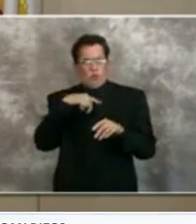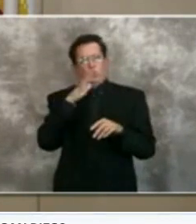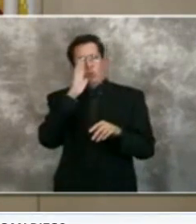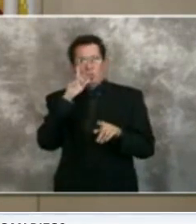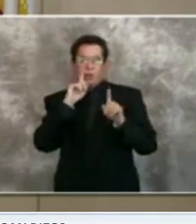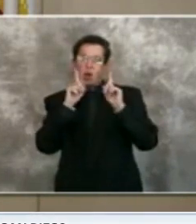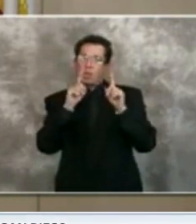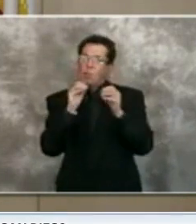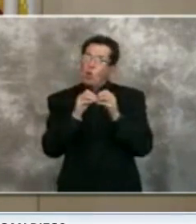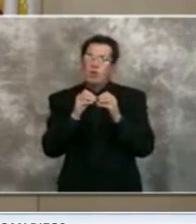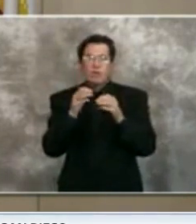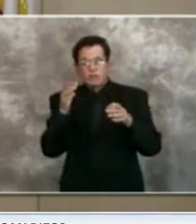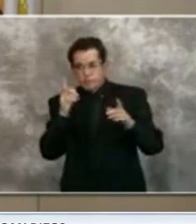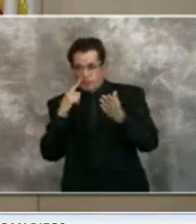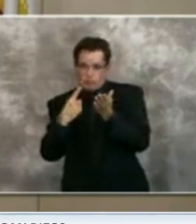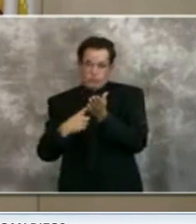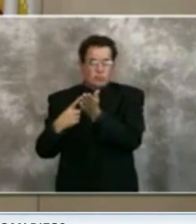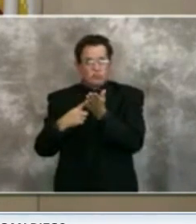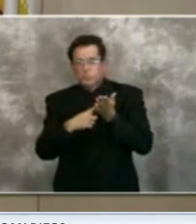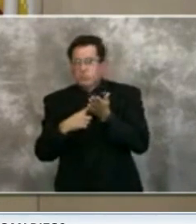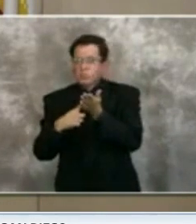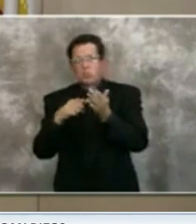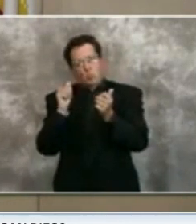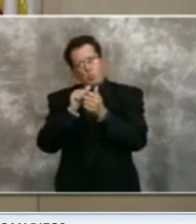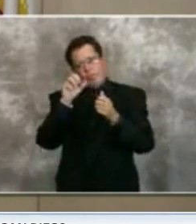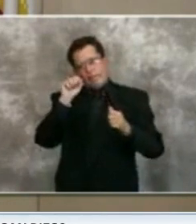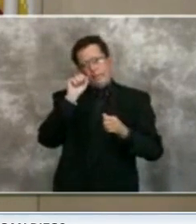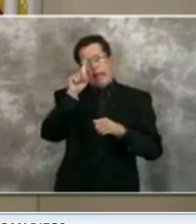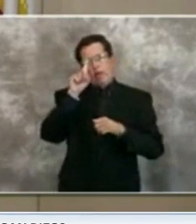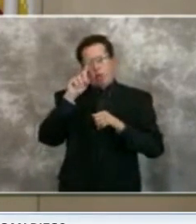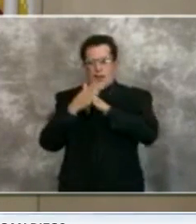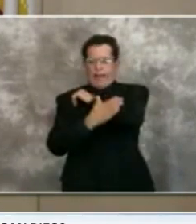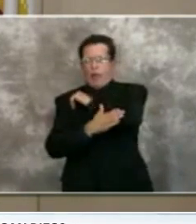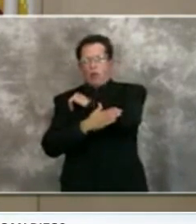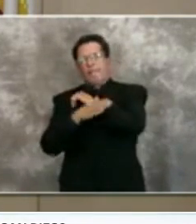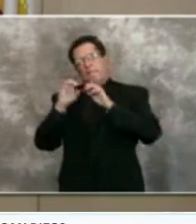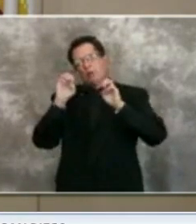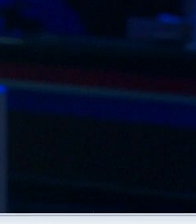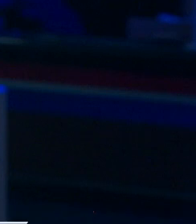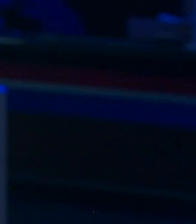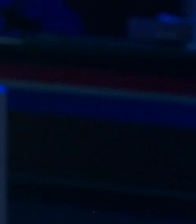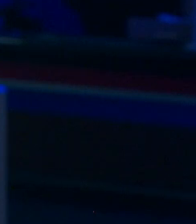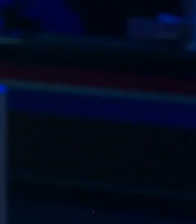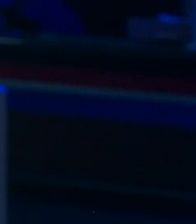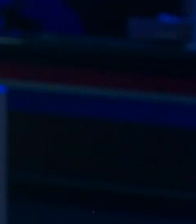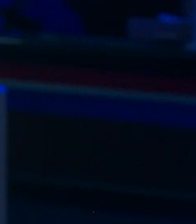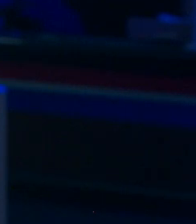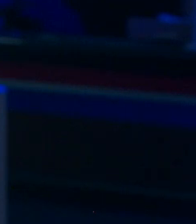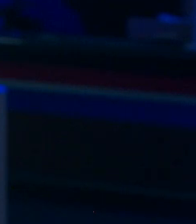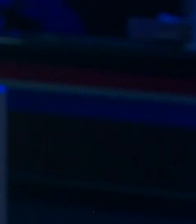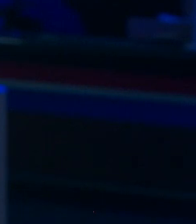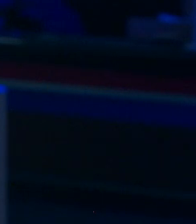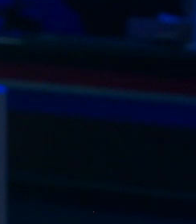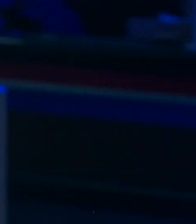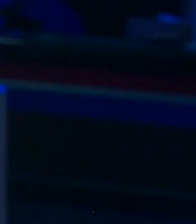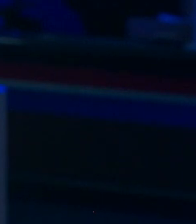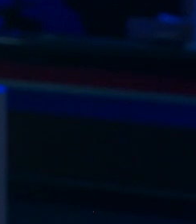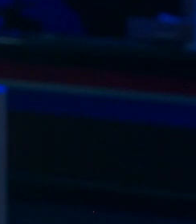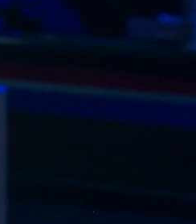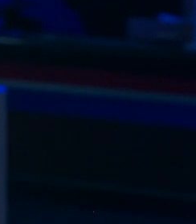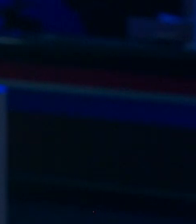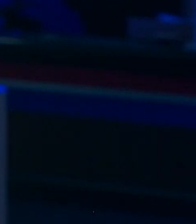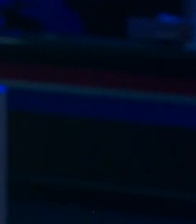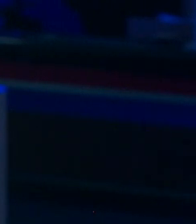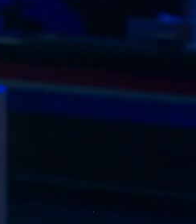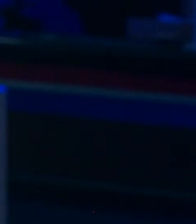consultation and technical assistance to the San Diego County Office of Education. Now, that's a direct contradiction from her